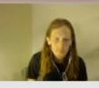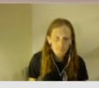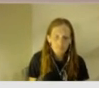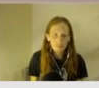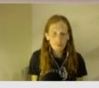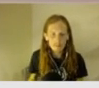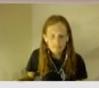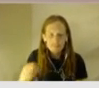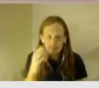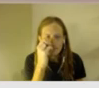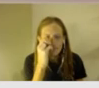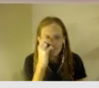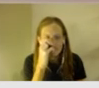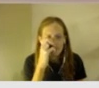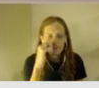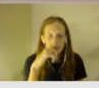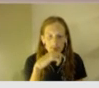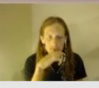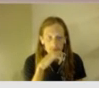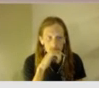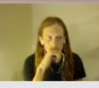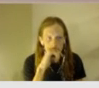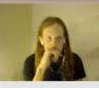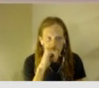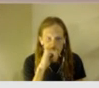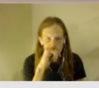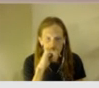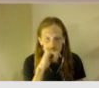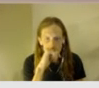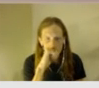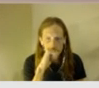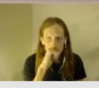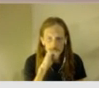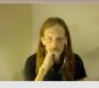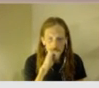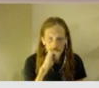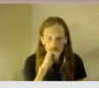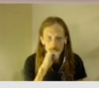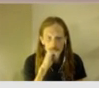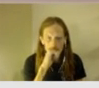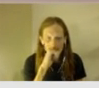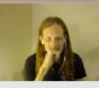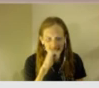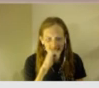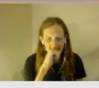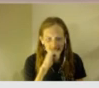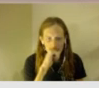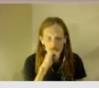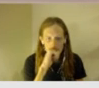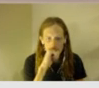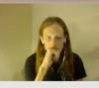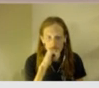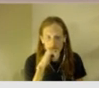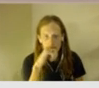on kids, you know. By the way, I think women photographers, first of all, they're much better than men, but they also have it a little easier too,